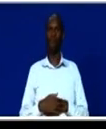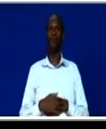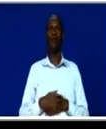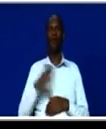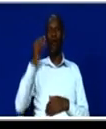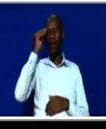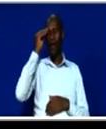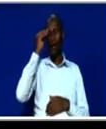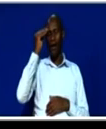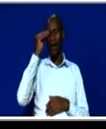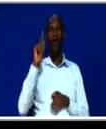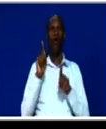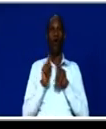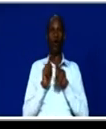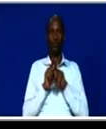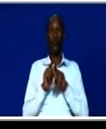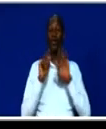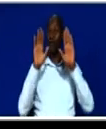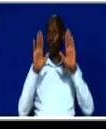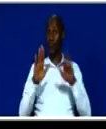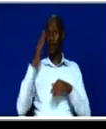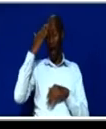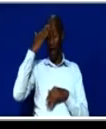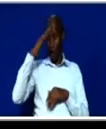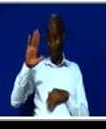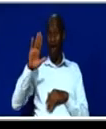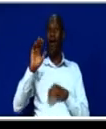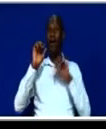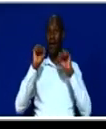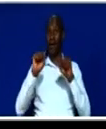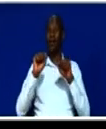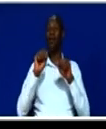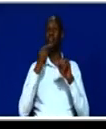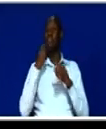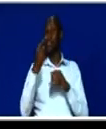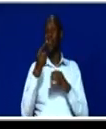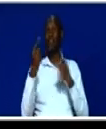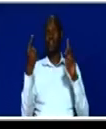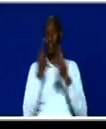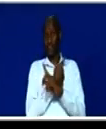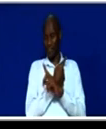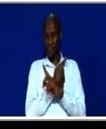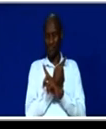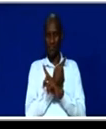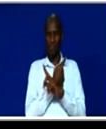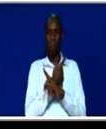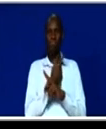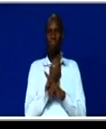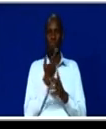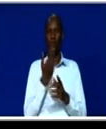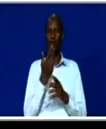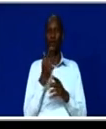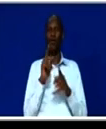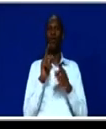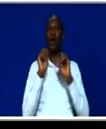Learner, it is also important for us to be aware that the question can also be put differently. So besides the question